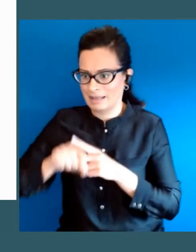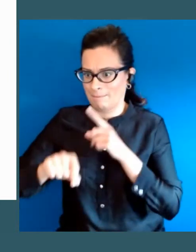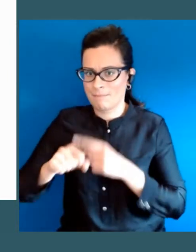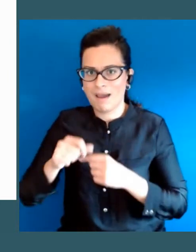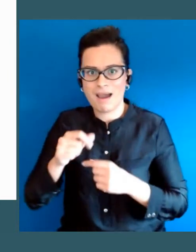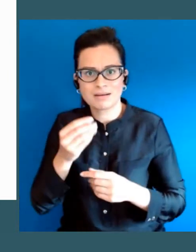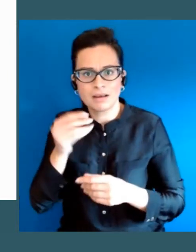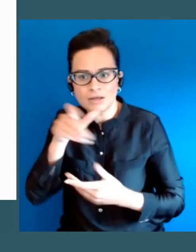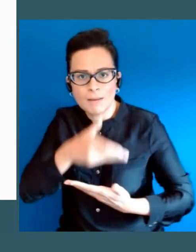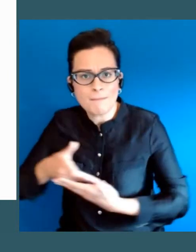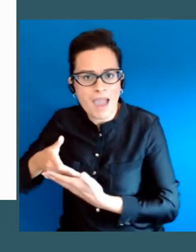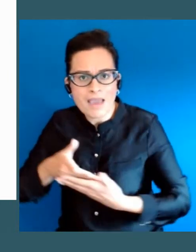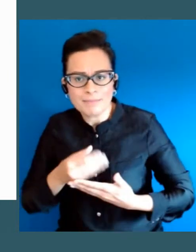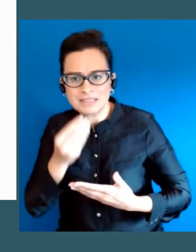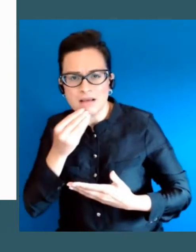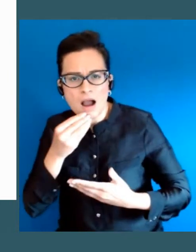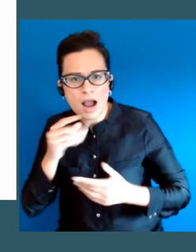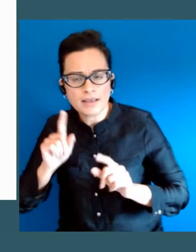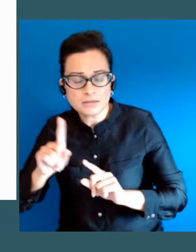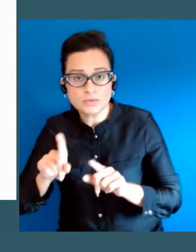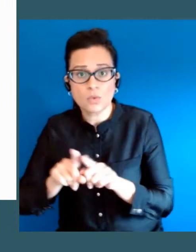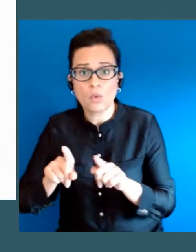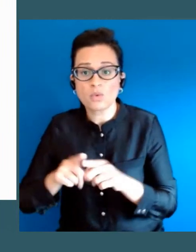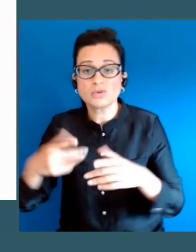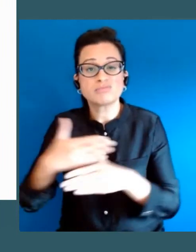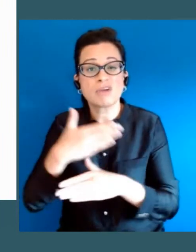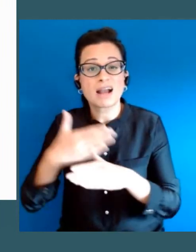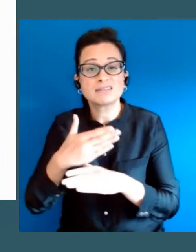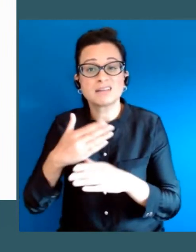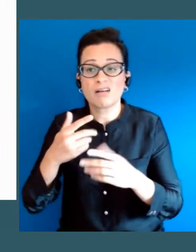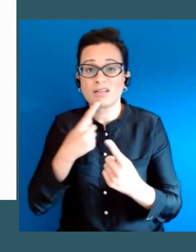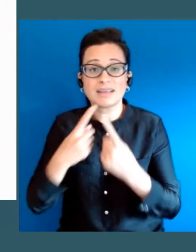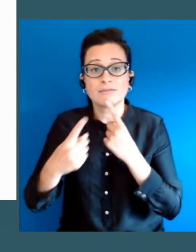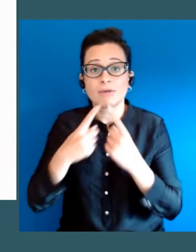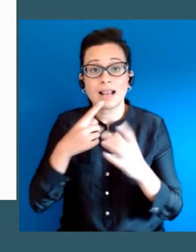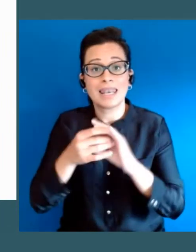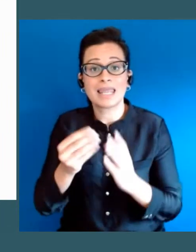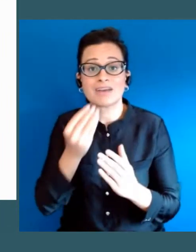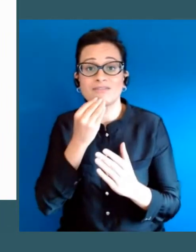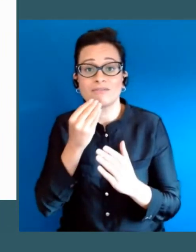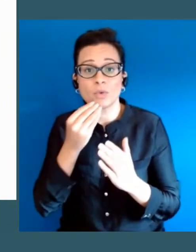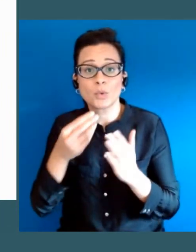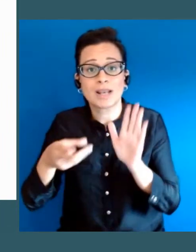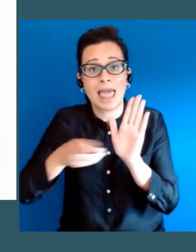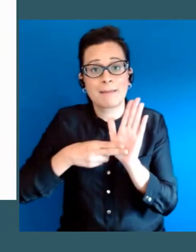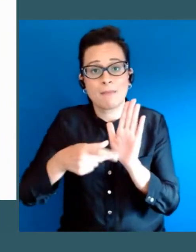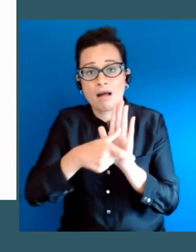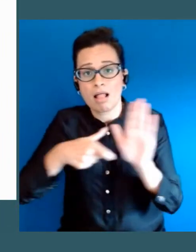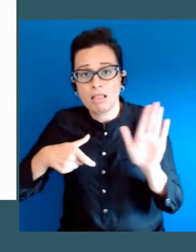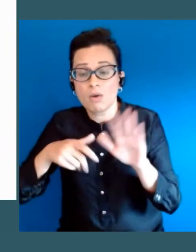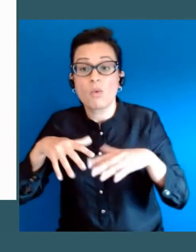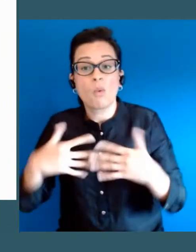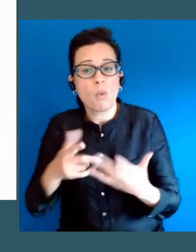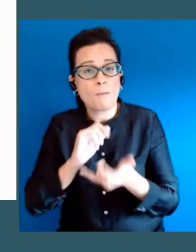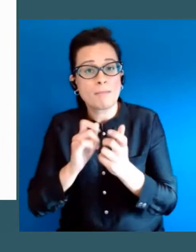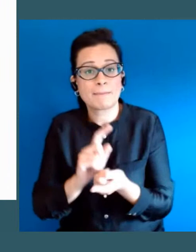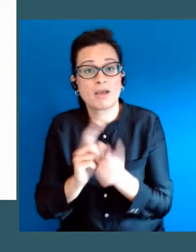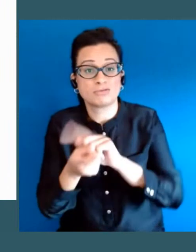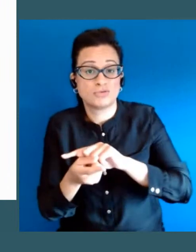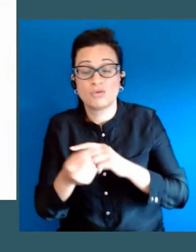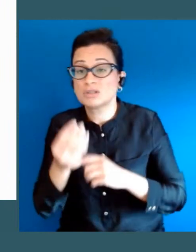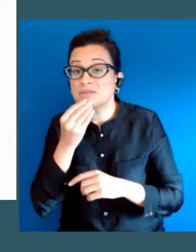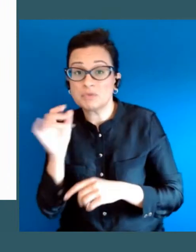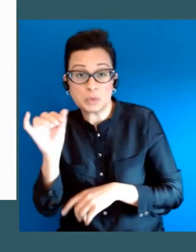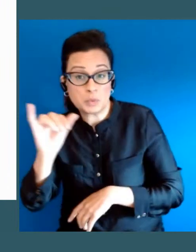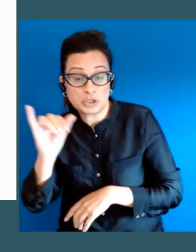as some practical tips on food labelling and when we would use alternative milks, the plant-based milks. Then in regards to FPIES, we're